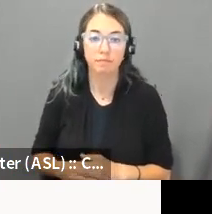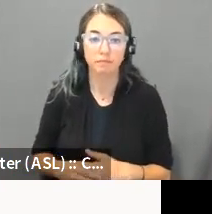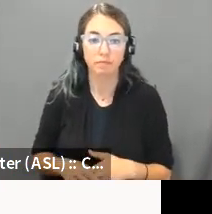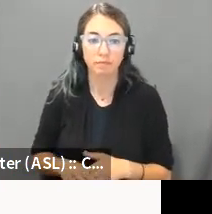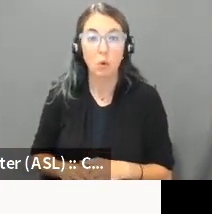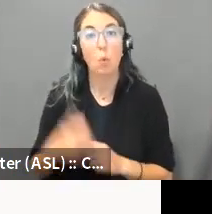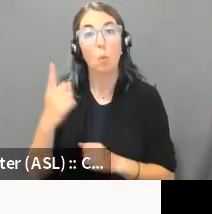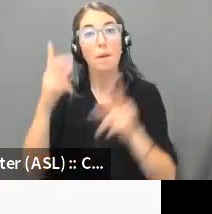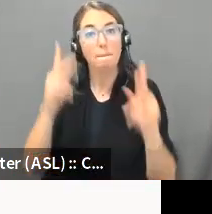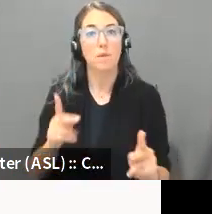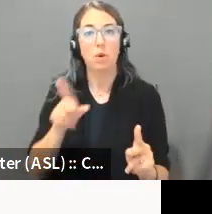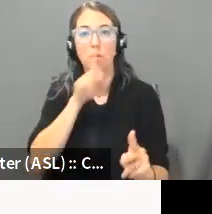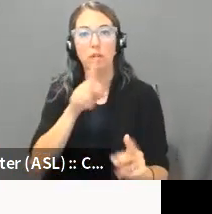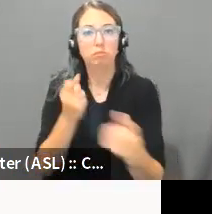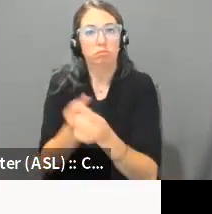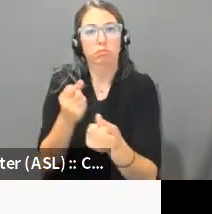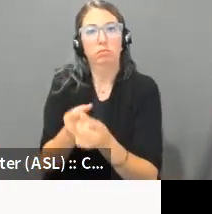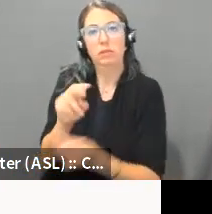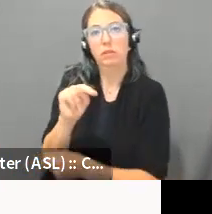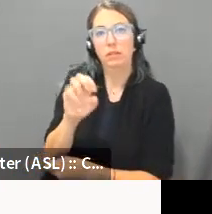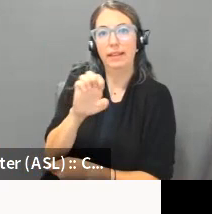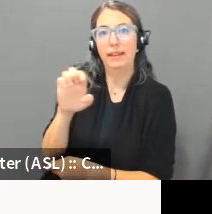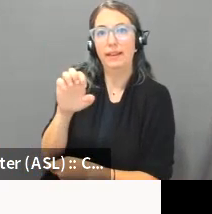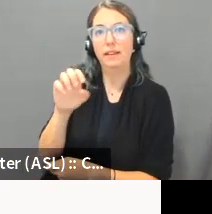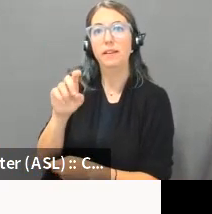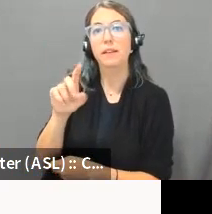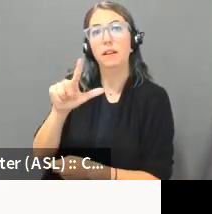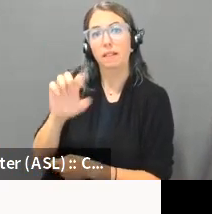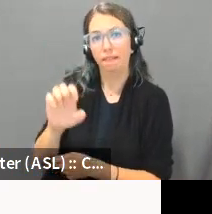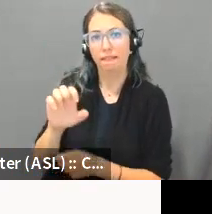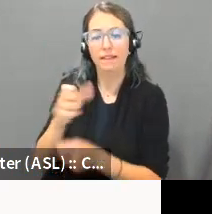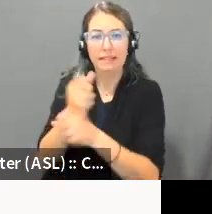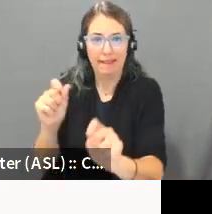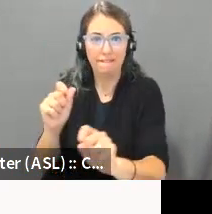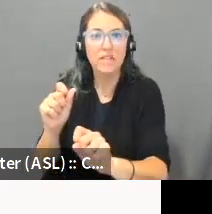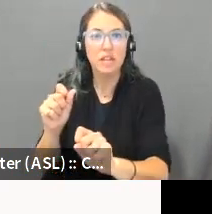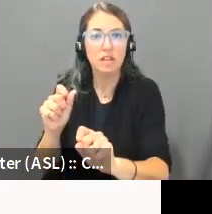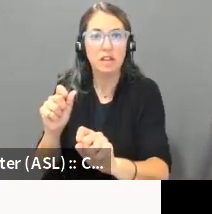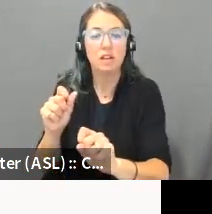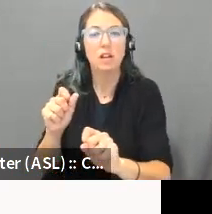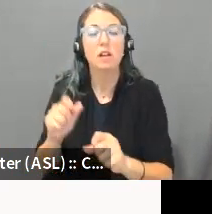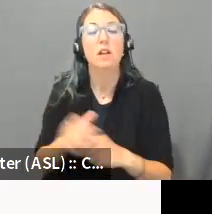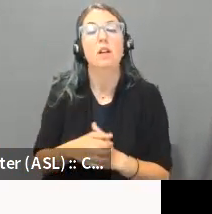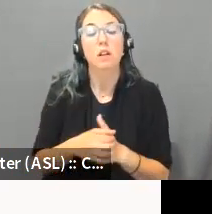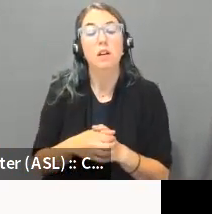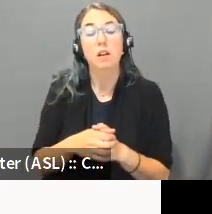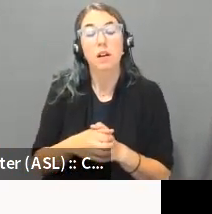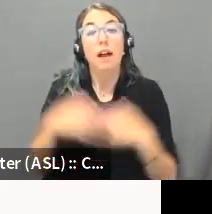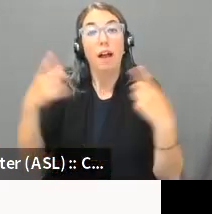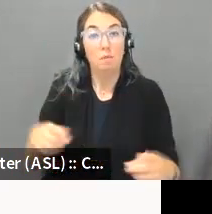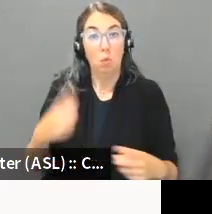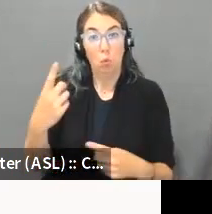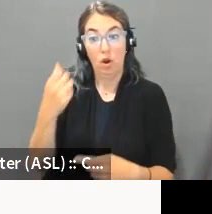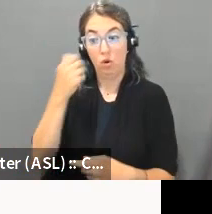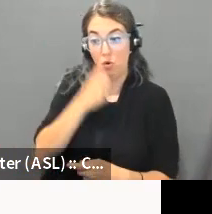safety, their granddaughter was in a school where another student experienced a needle prick. And